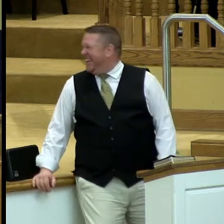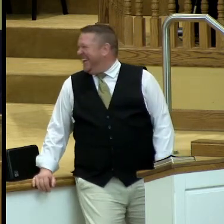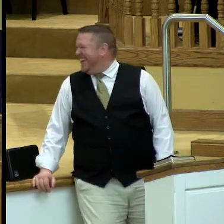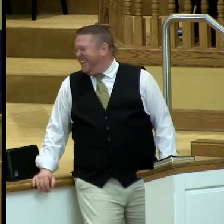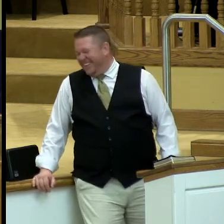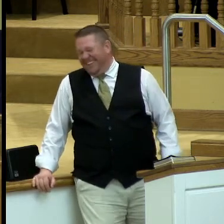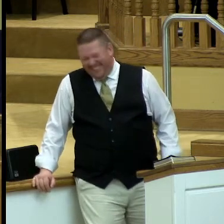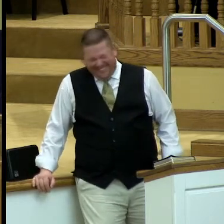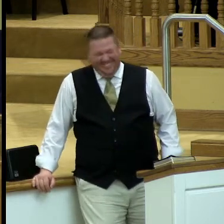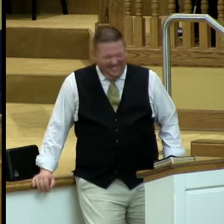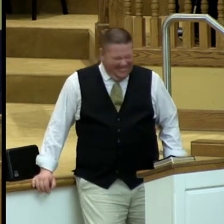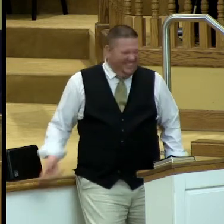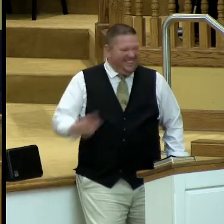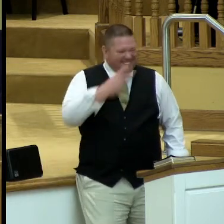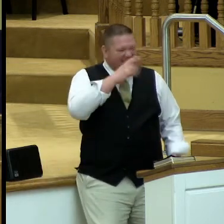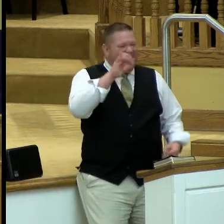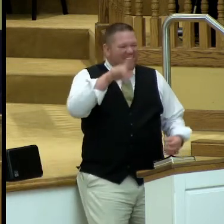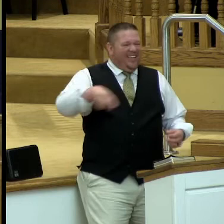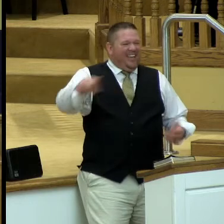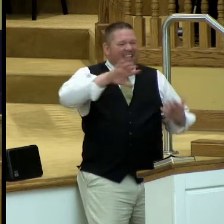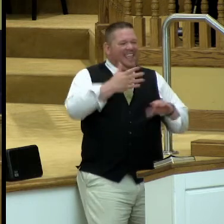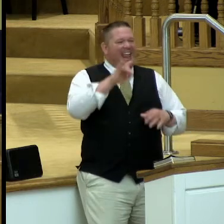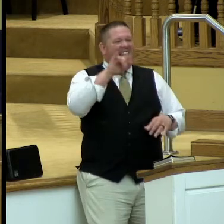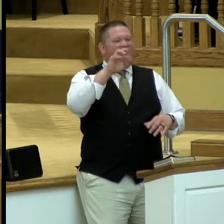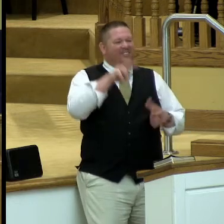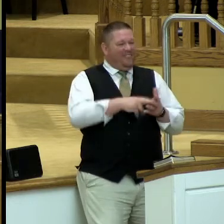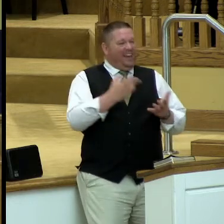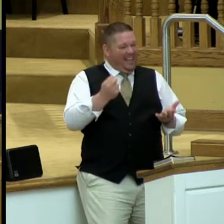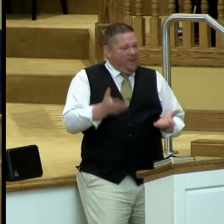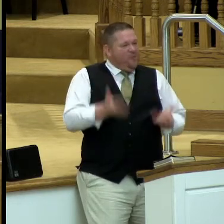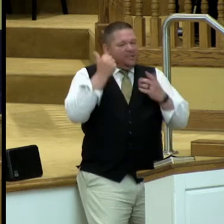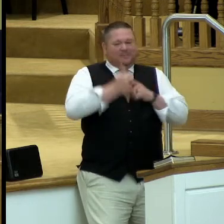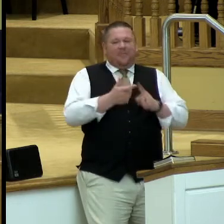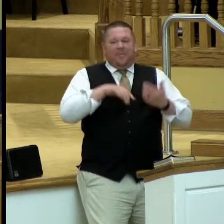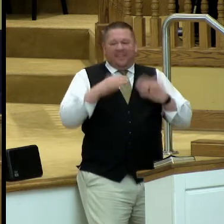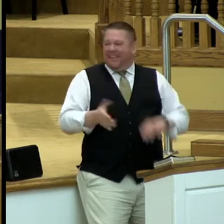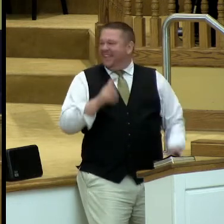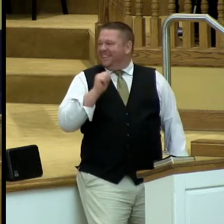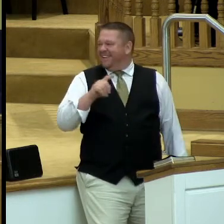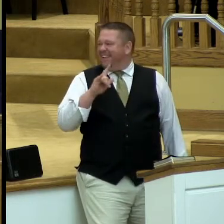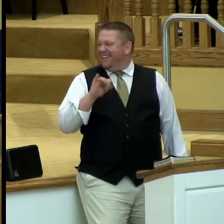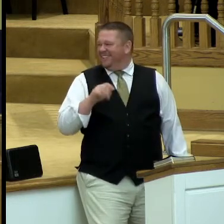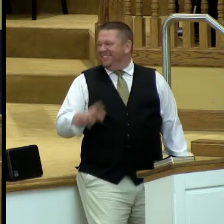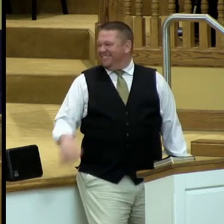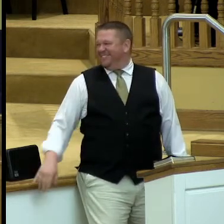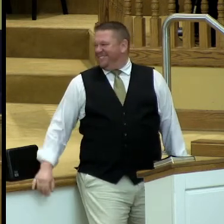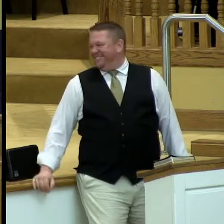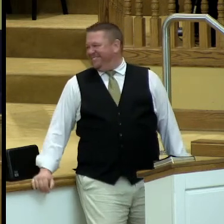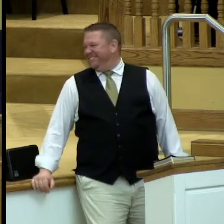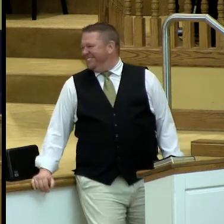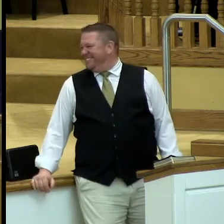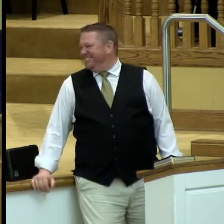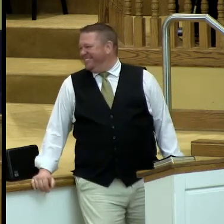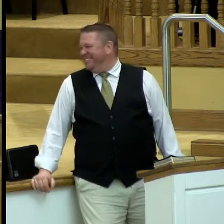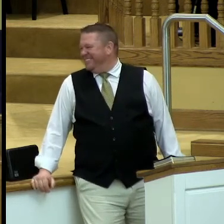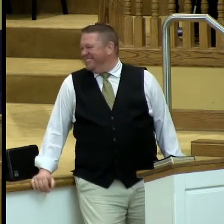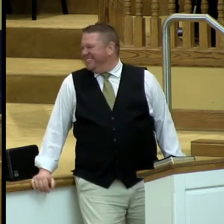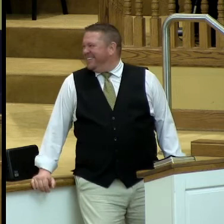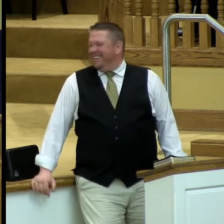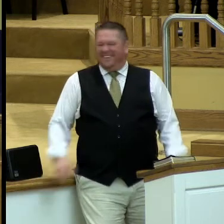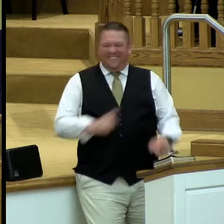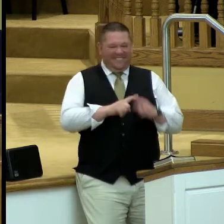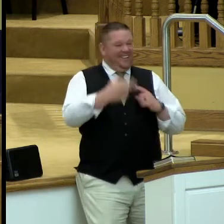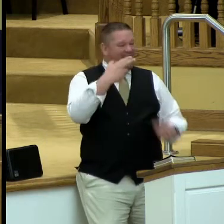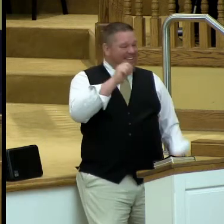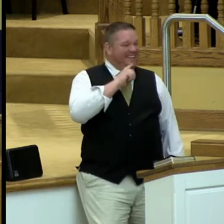Boom. It clicked. I saw it click. He was like, what does that even mean? Yeah, He raised them from the dead. Yeah, there it goes.